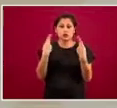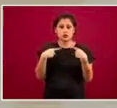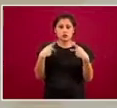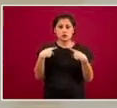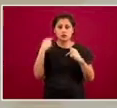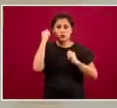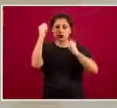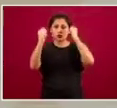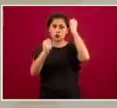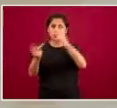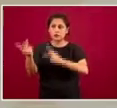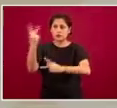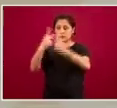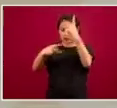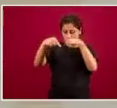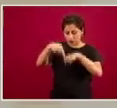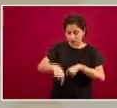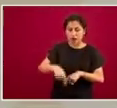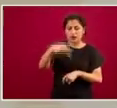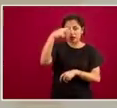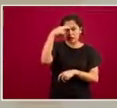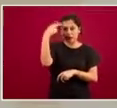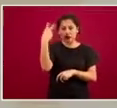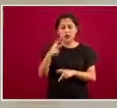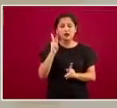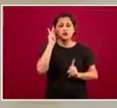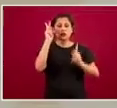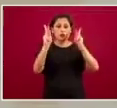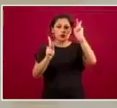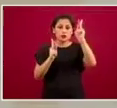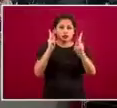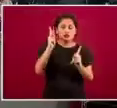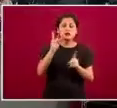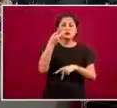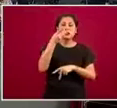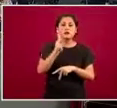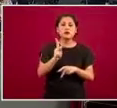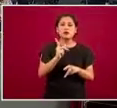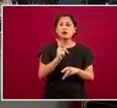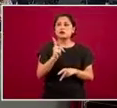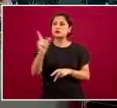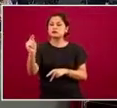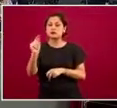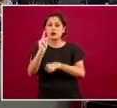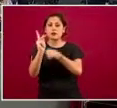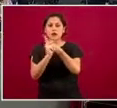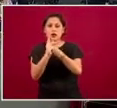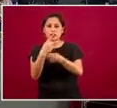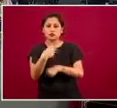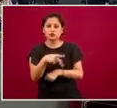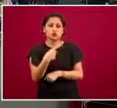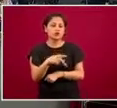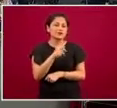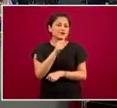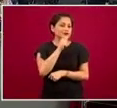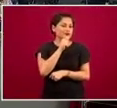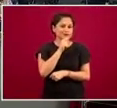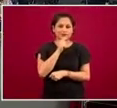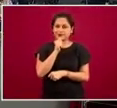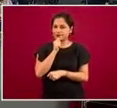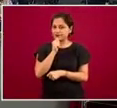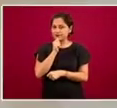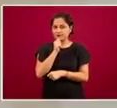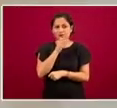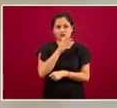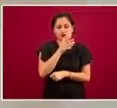because there is an important amount of tourists that are stuck at different hotels